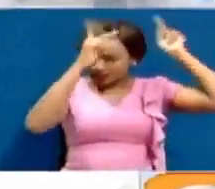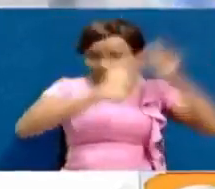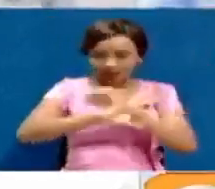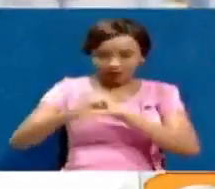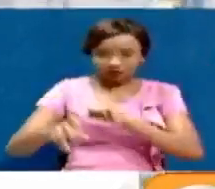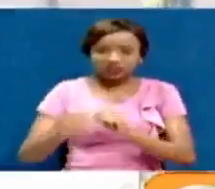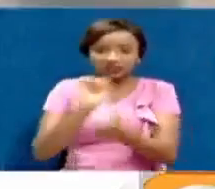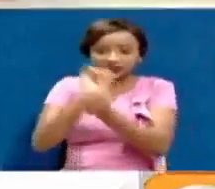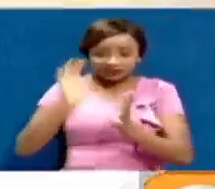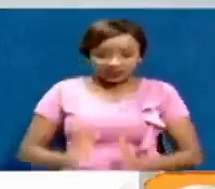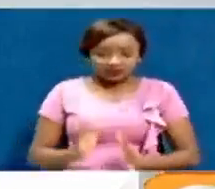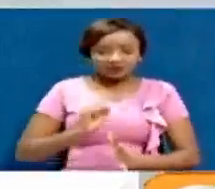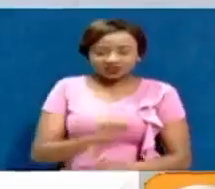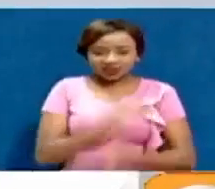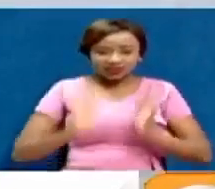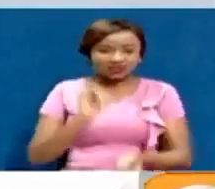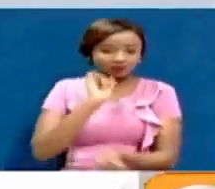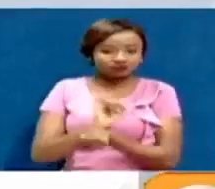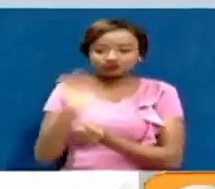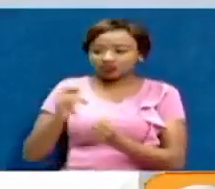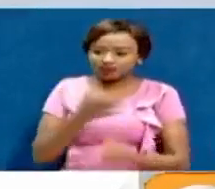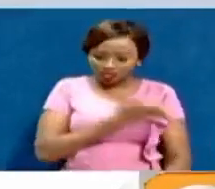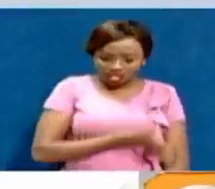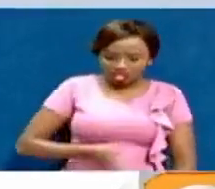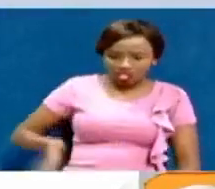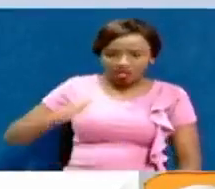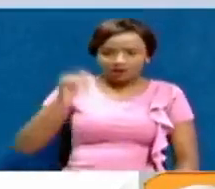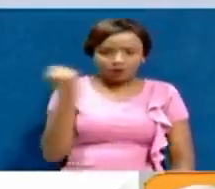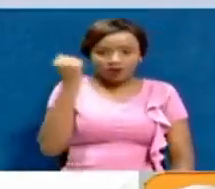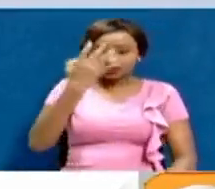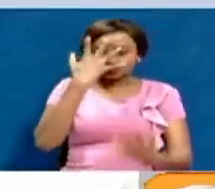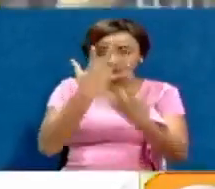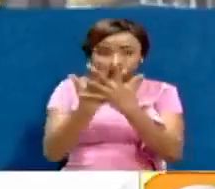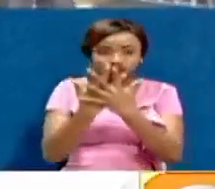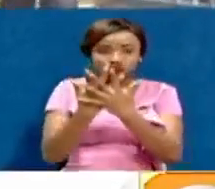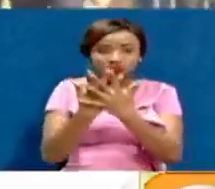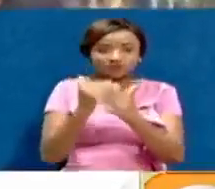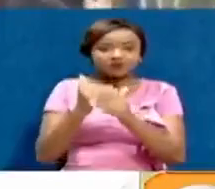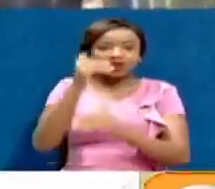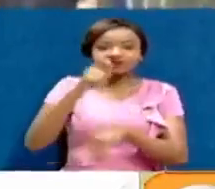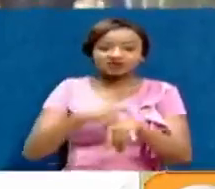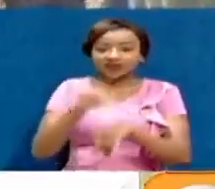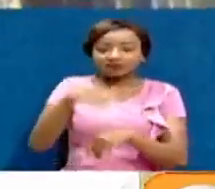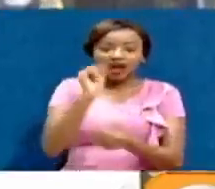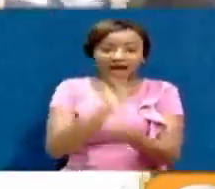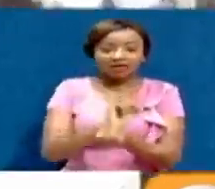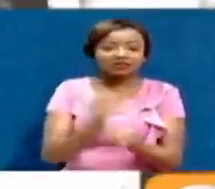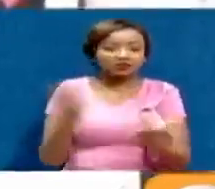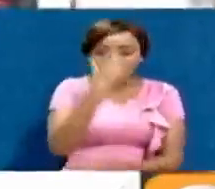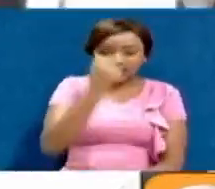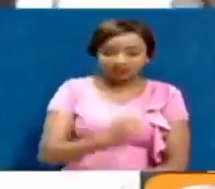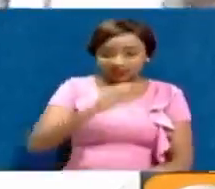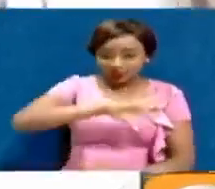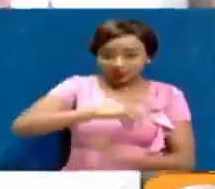County. Senator Cleophas Malala had spent the night in Mumias police station after he was arrested in Kajiado County